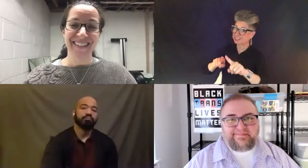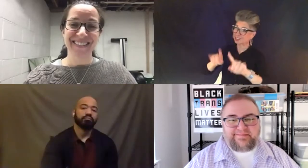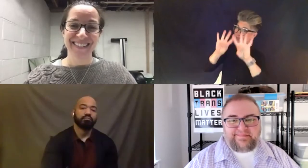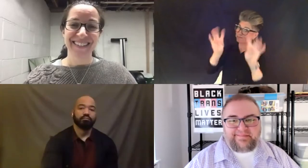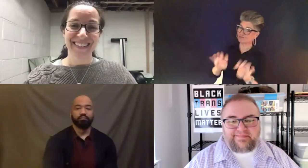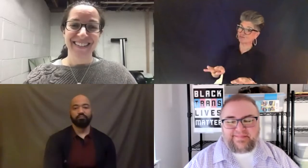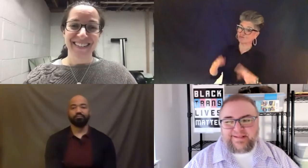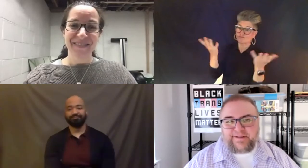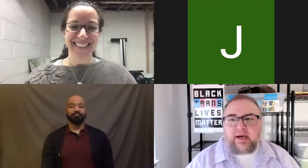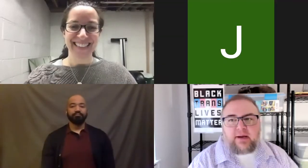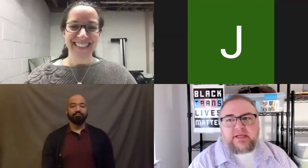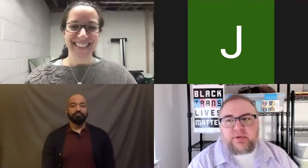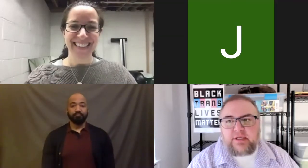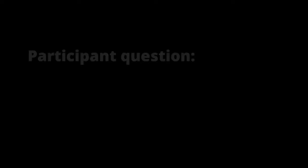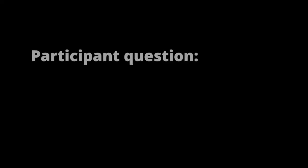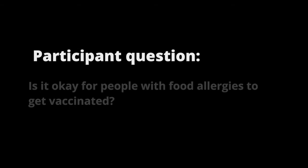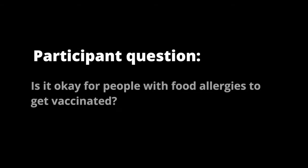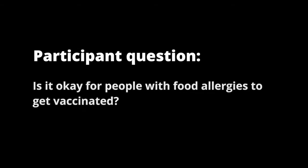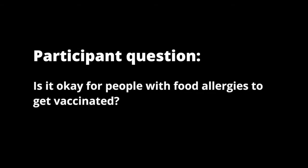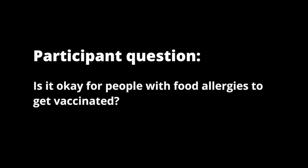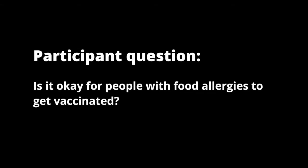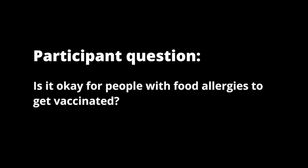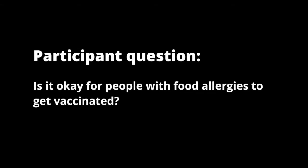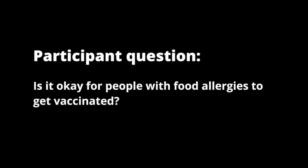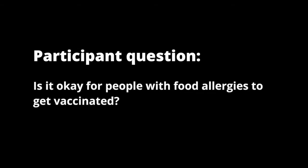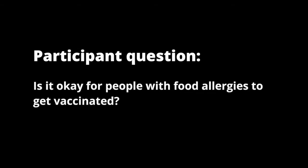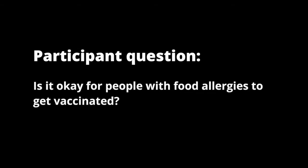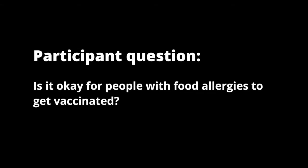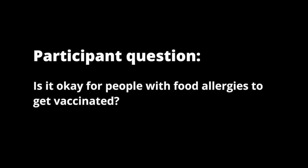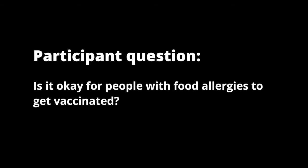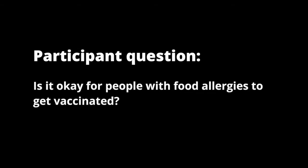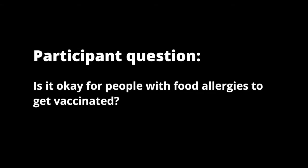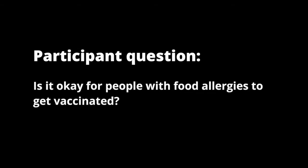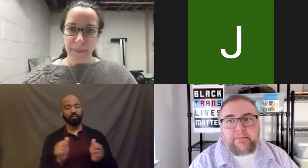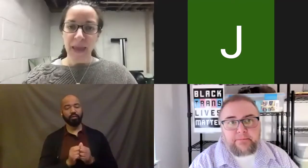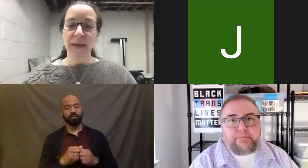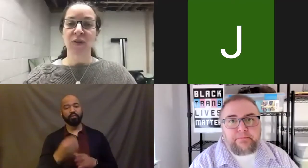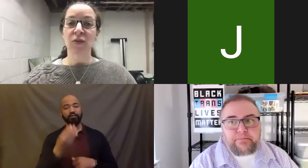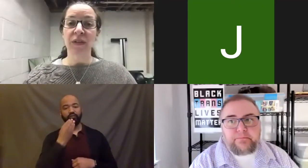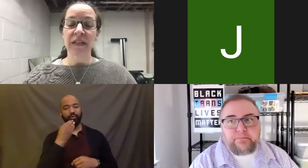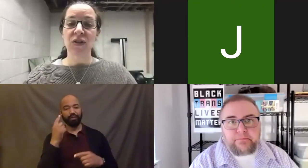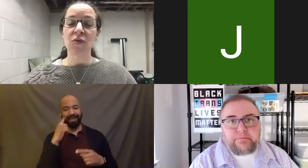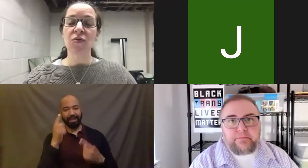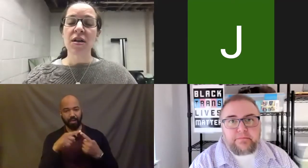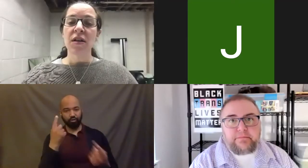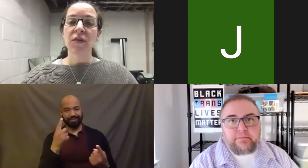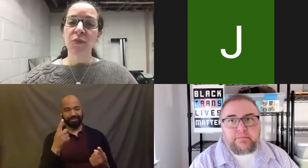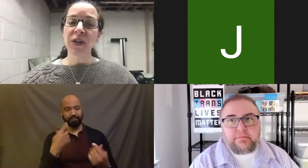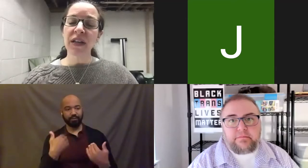I know. The next question is it okay for people with food allergies to get vaccinated? Absolutely.